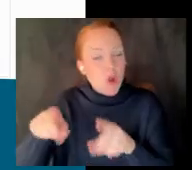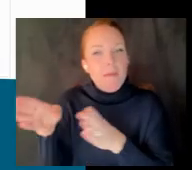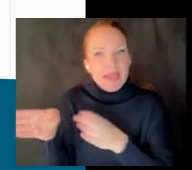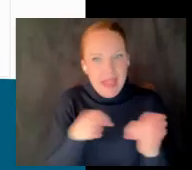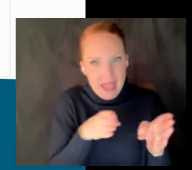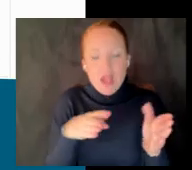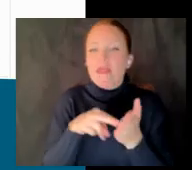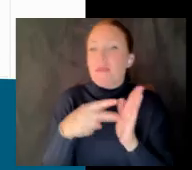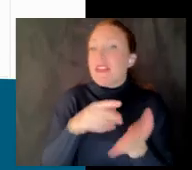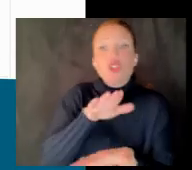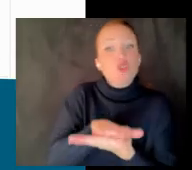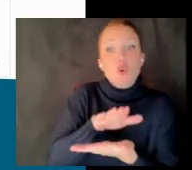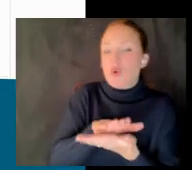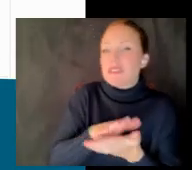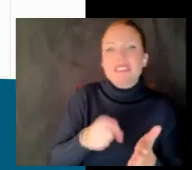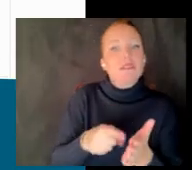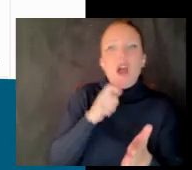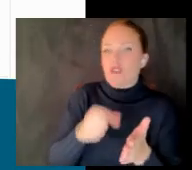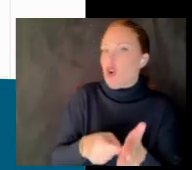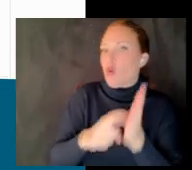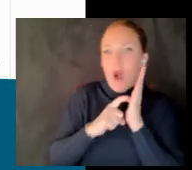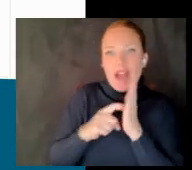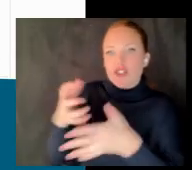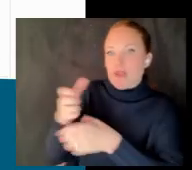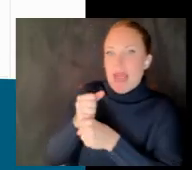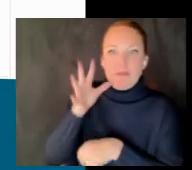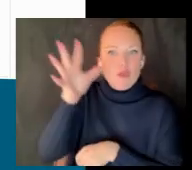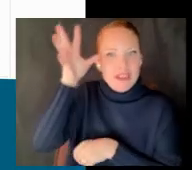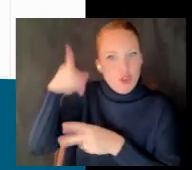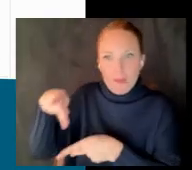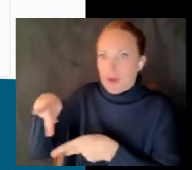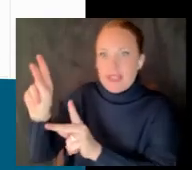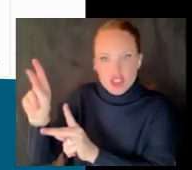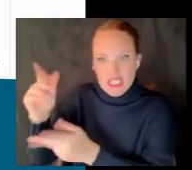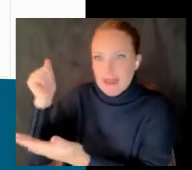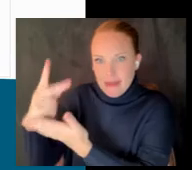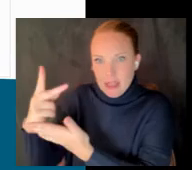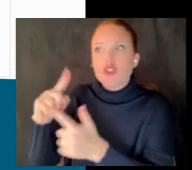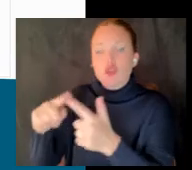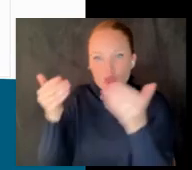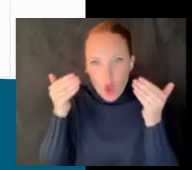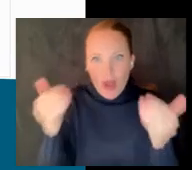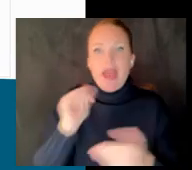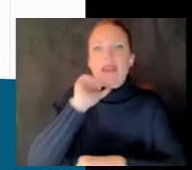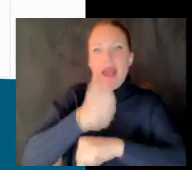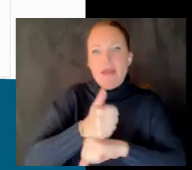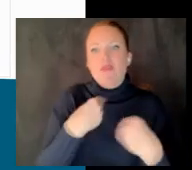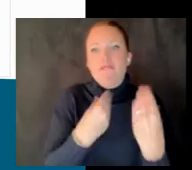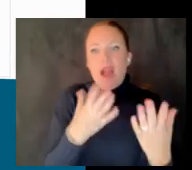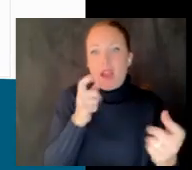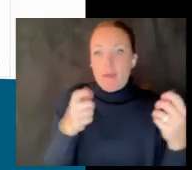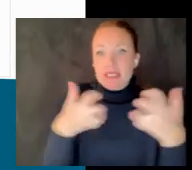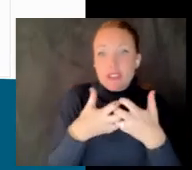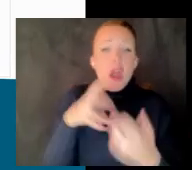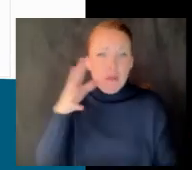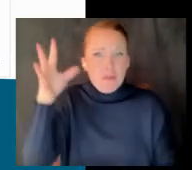the school is not required to obtain parental permission to implement these accommodations. Parental input is a vital component